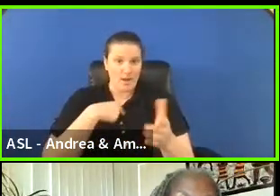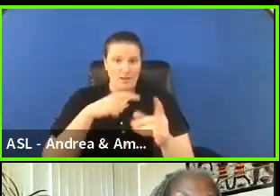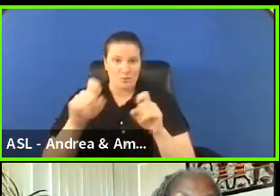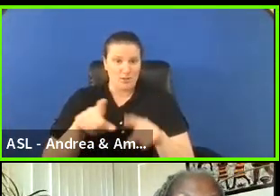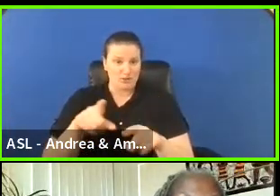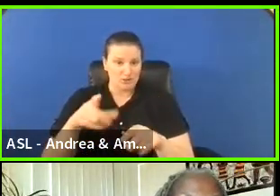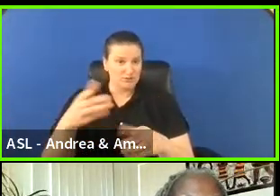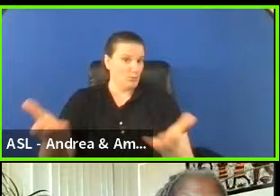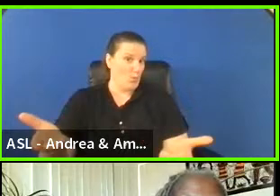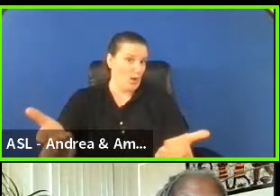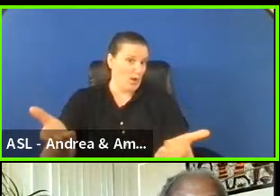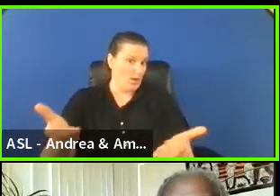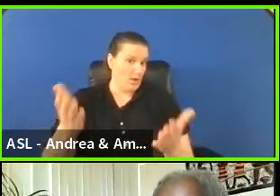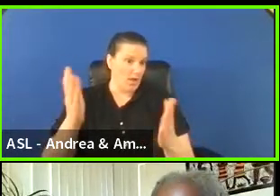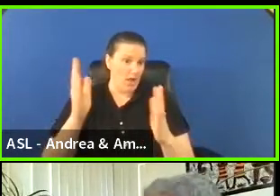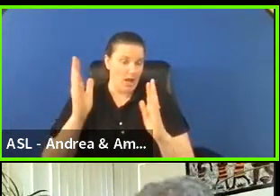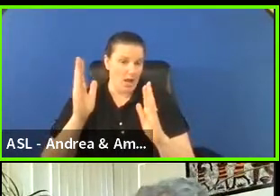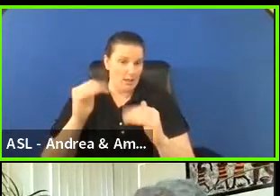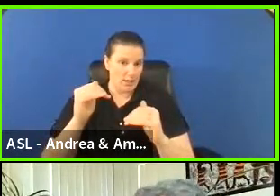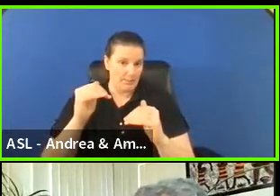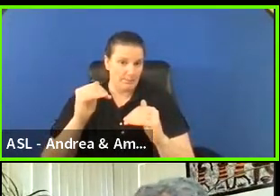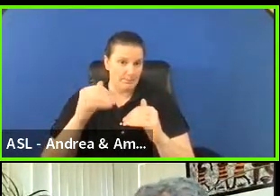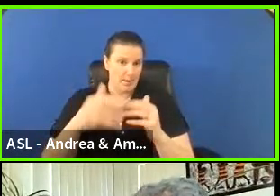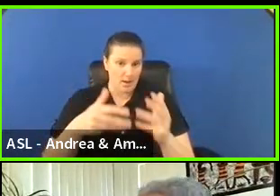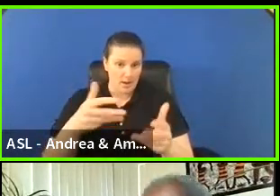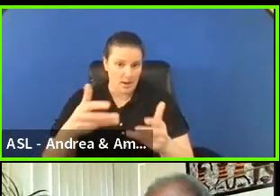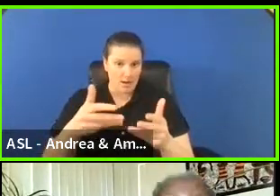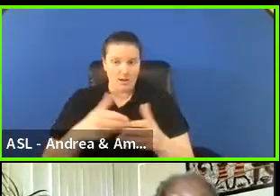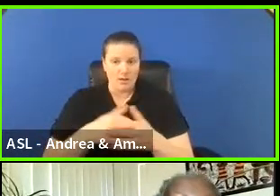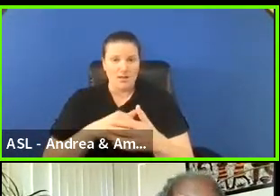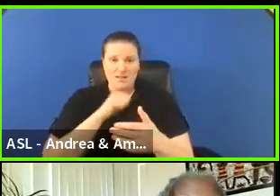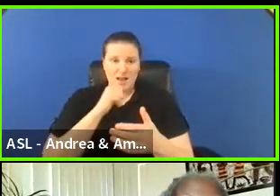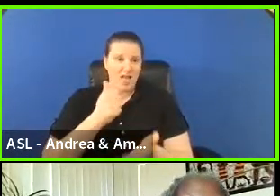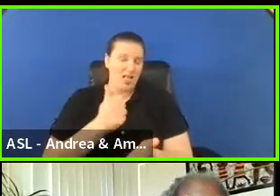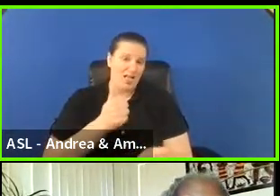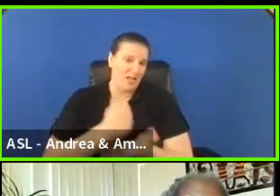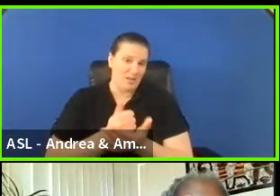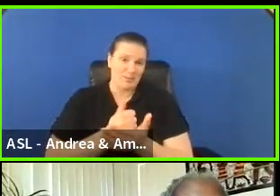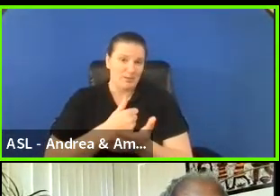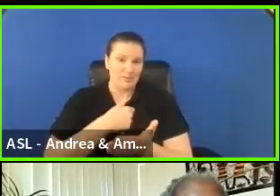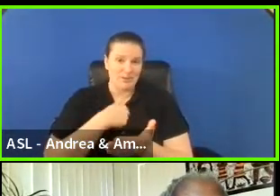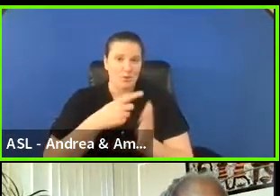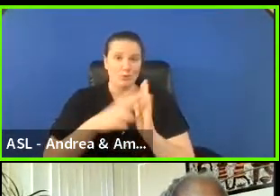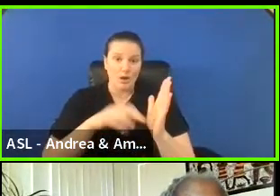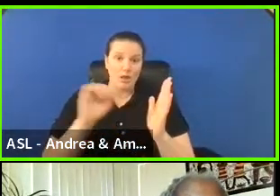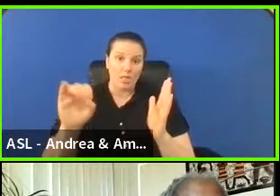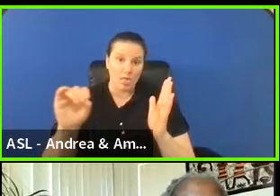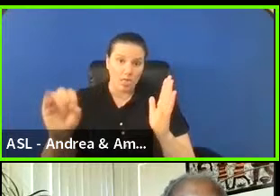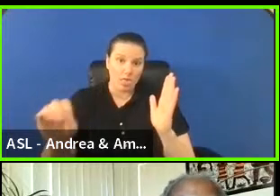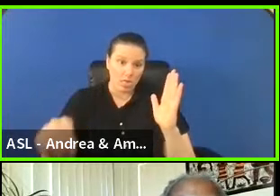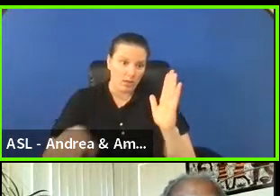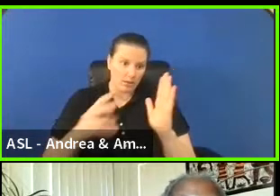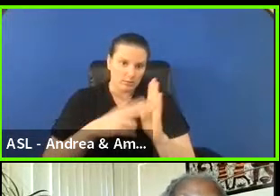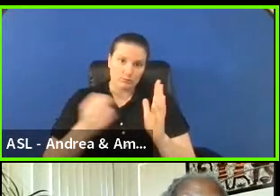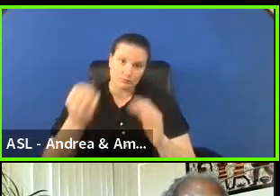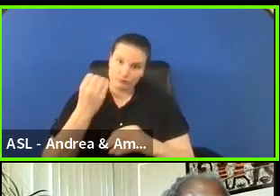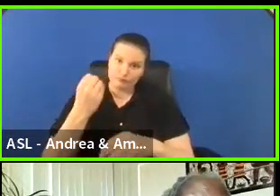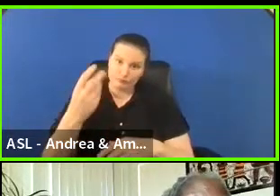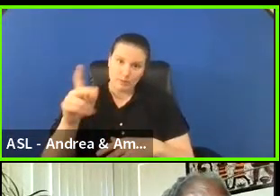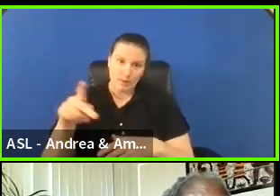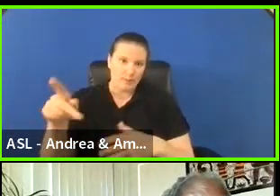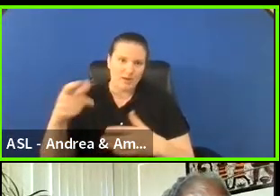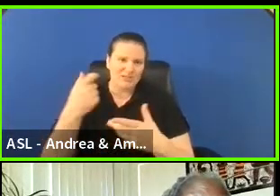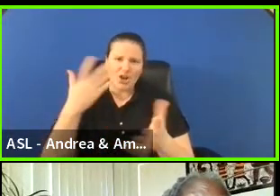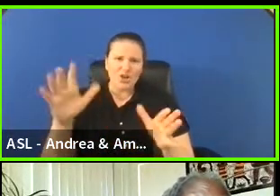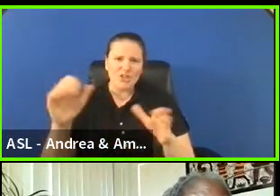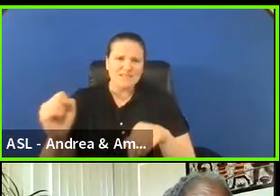question is, except it is not helpful for me for people to read information at me that they've already sent